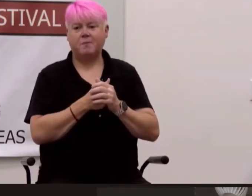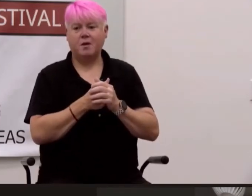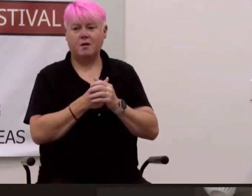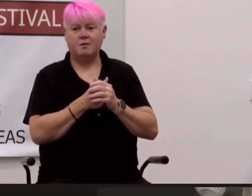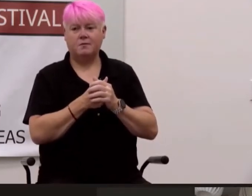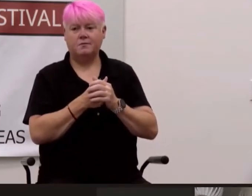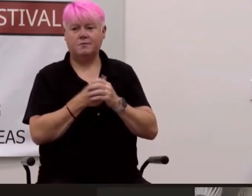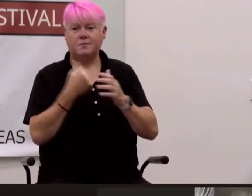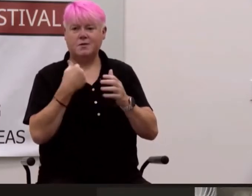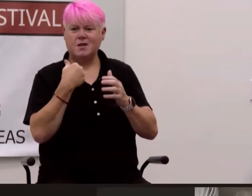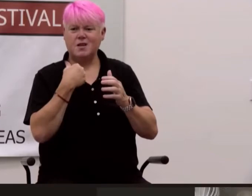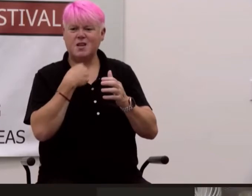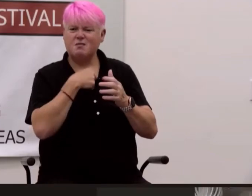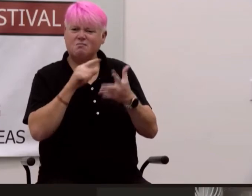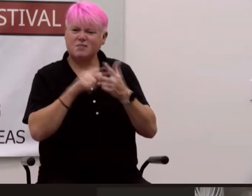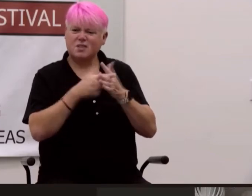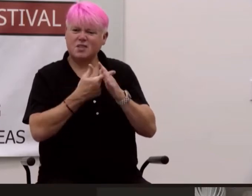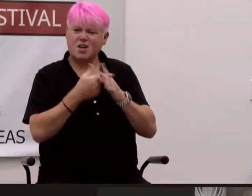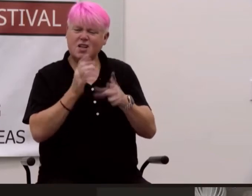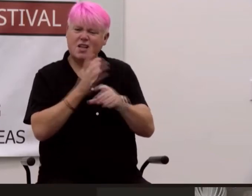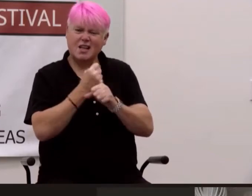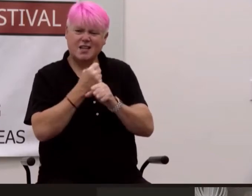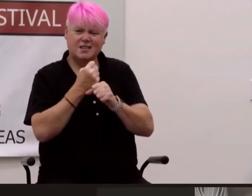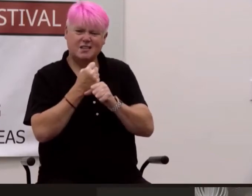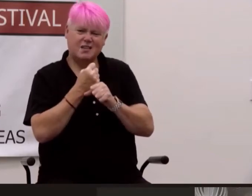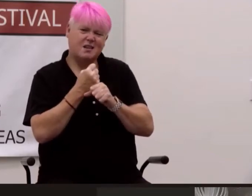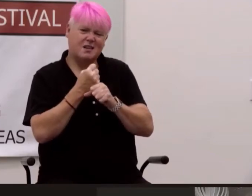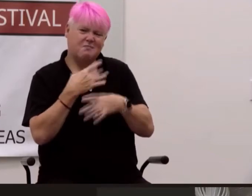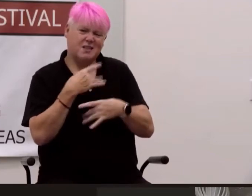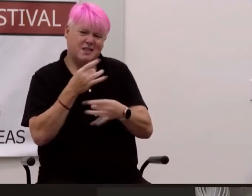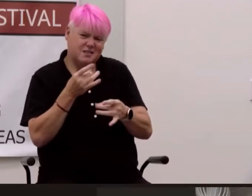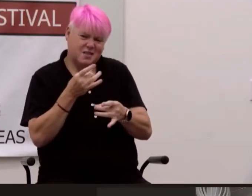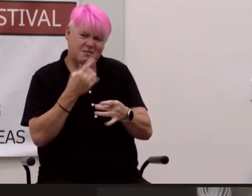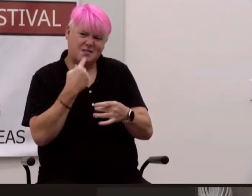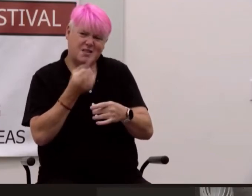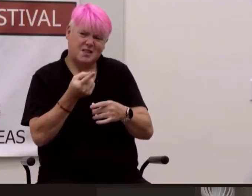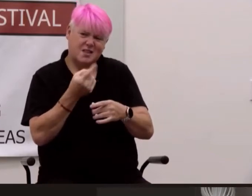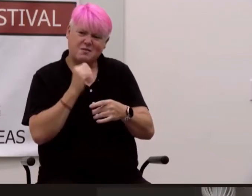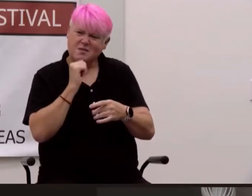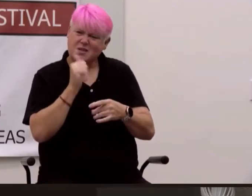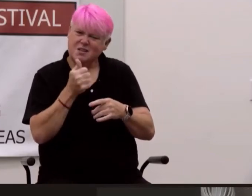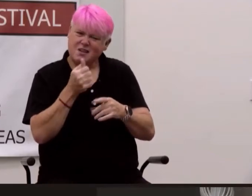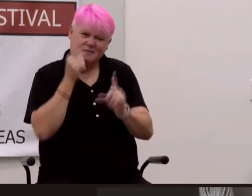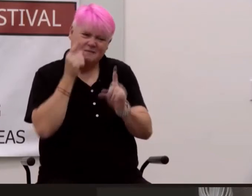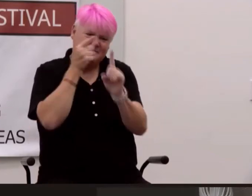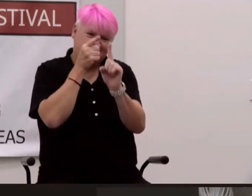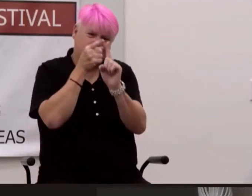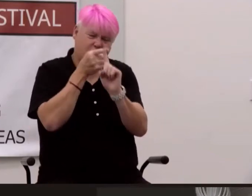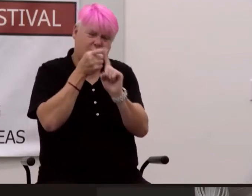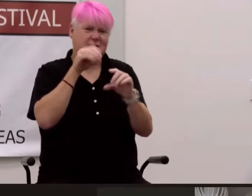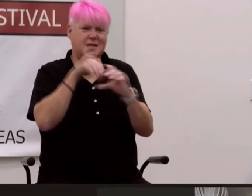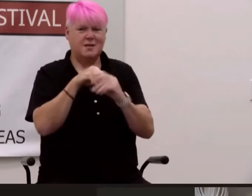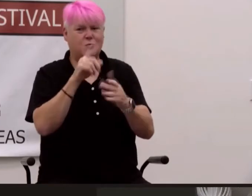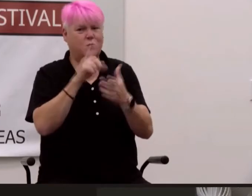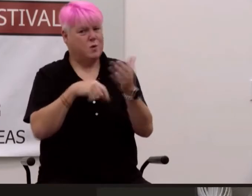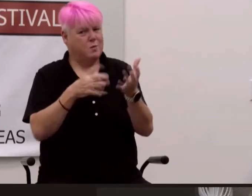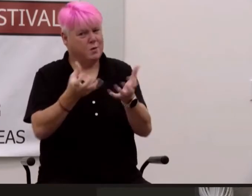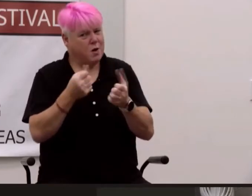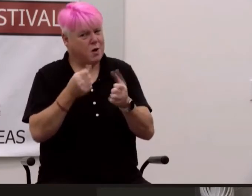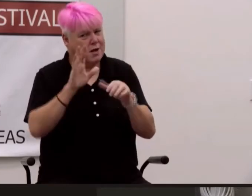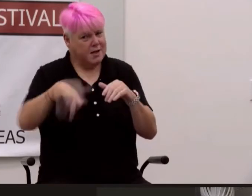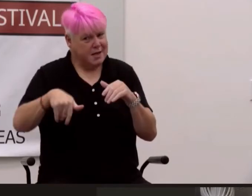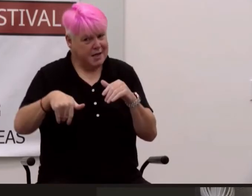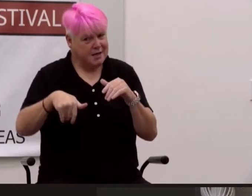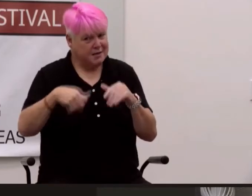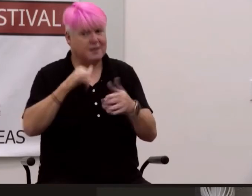were sort of getting some interest, but they could tell that we hadn't quite dialed in our concept. But that's okay. That happens